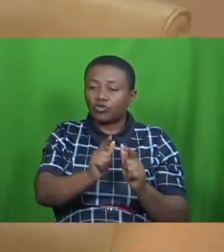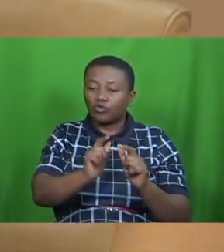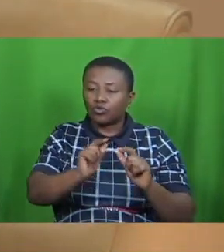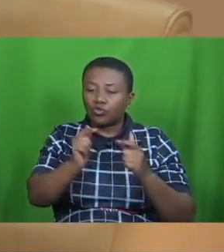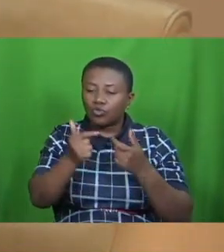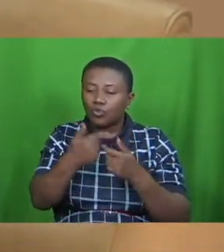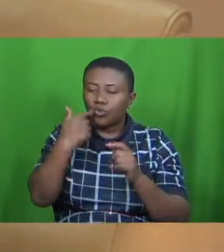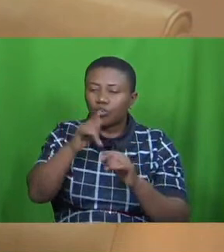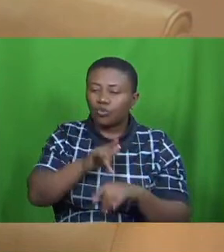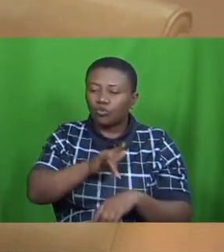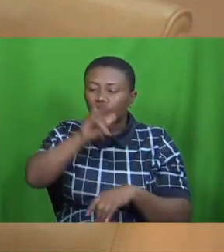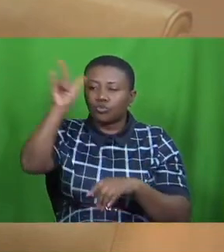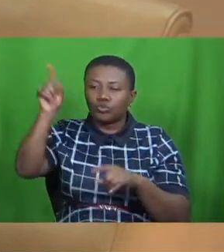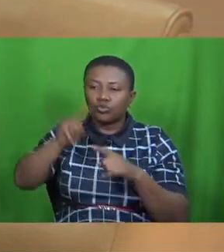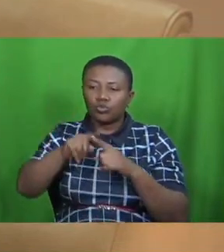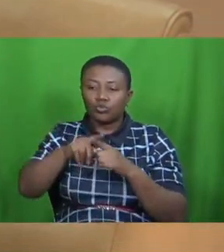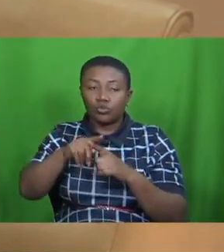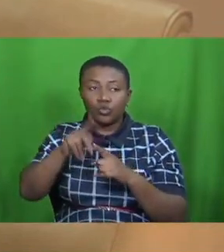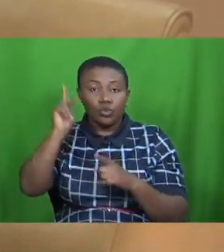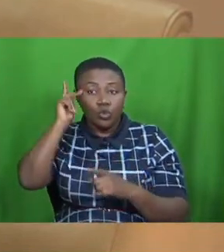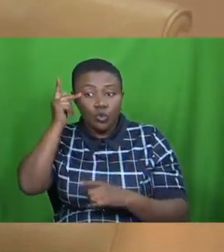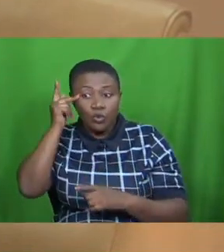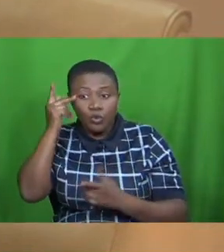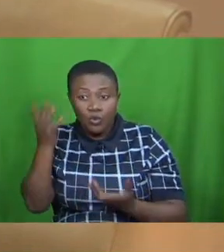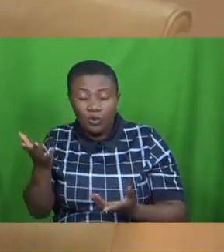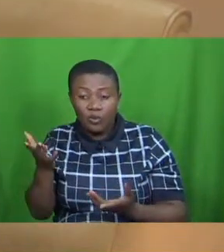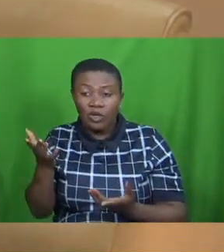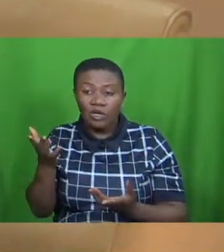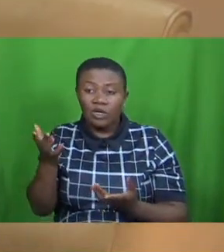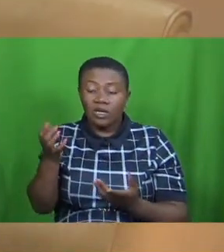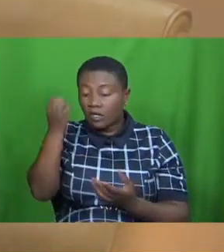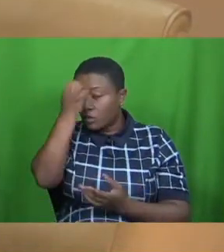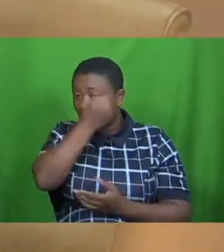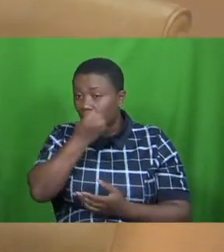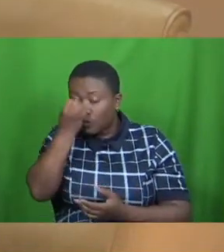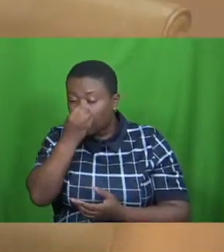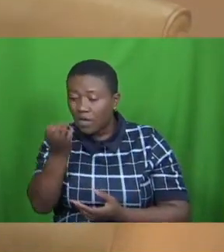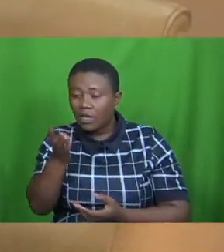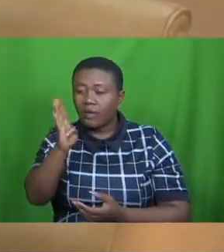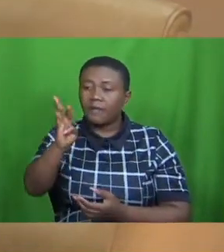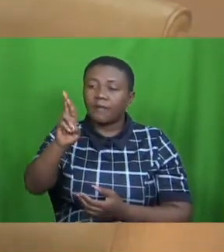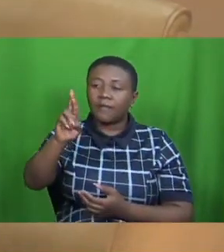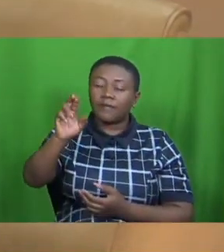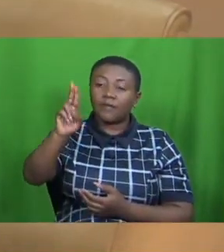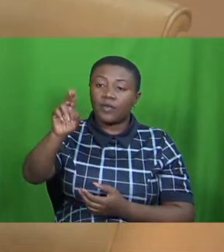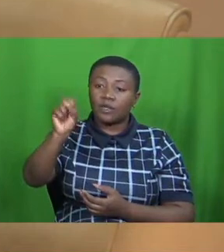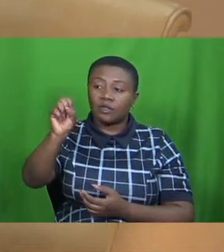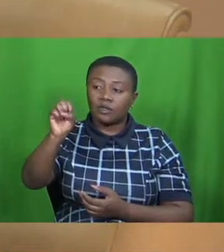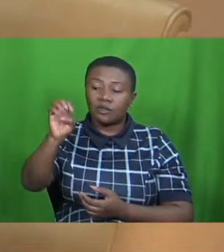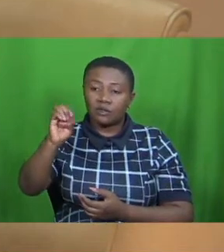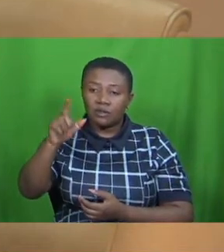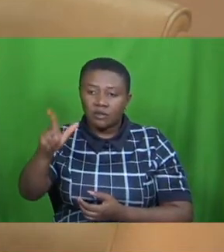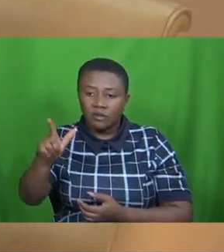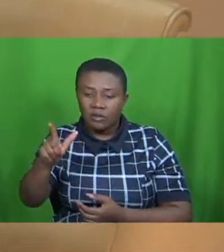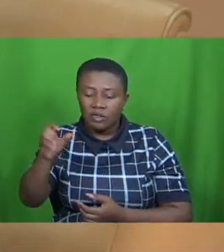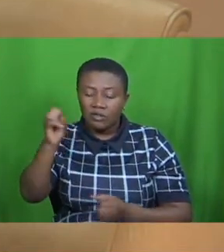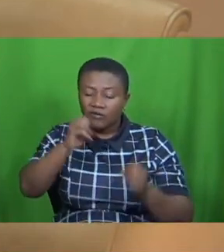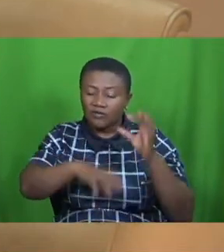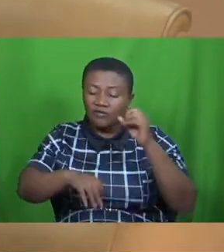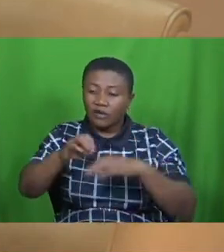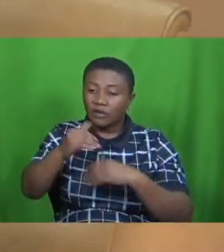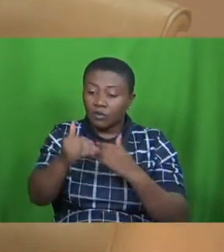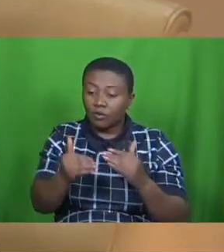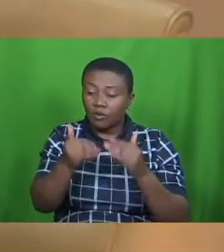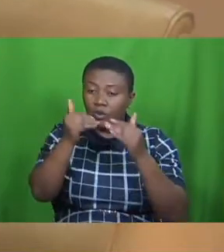Korea, European Parliament, Brussels, and Strasbourg, Investment Promotion Forum, and